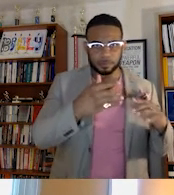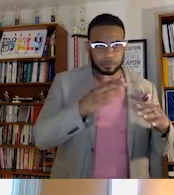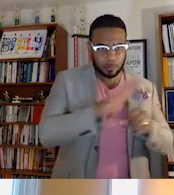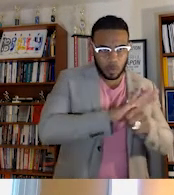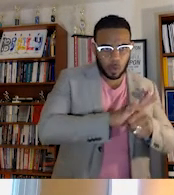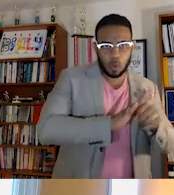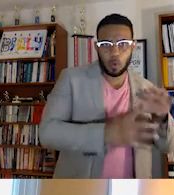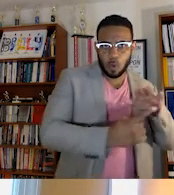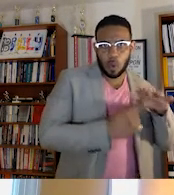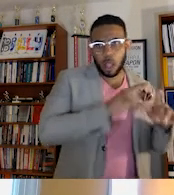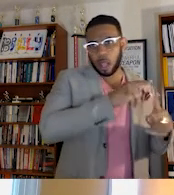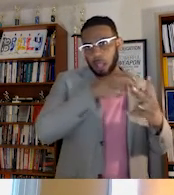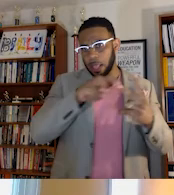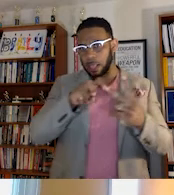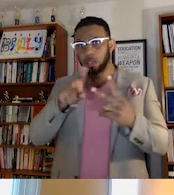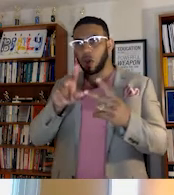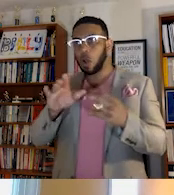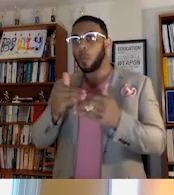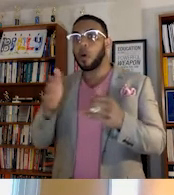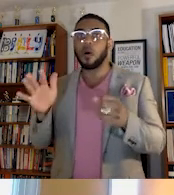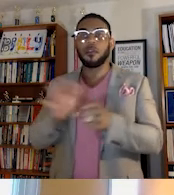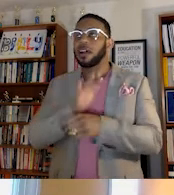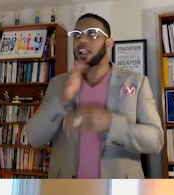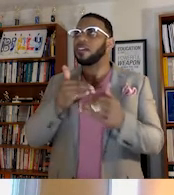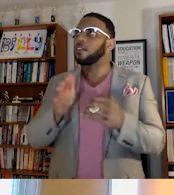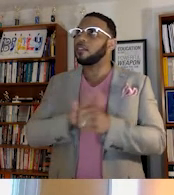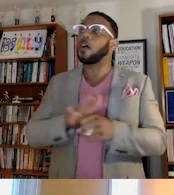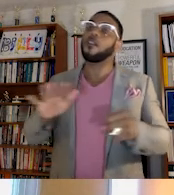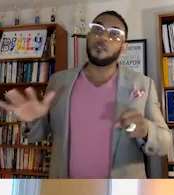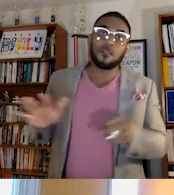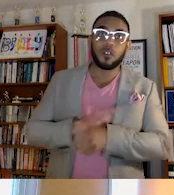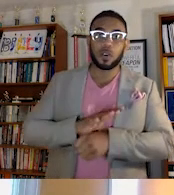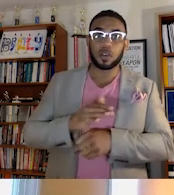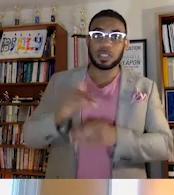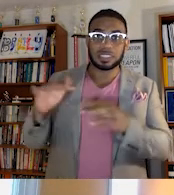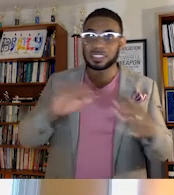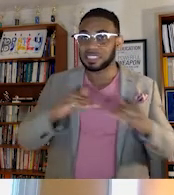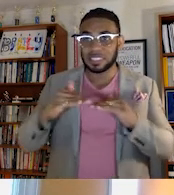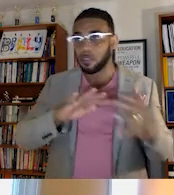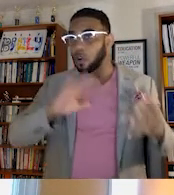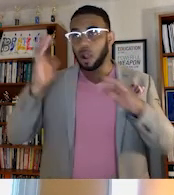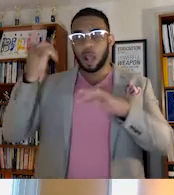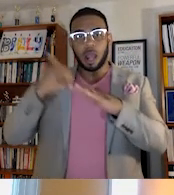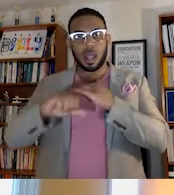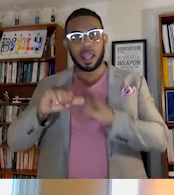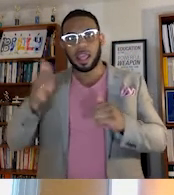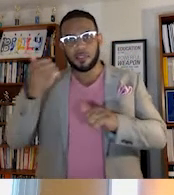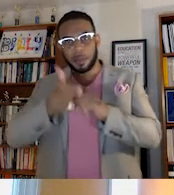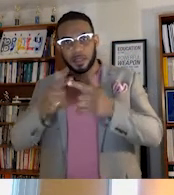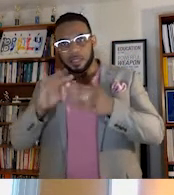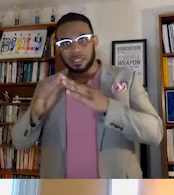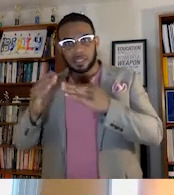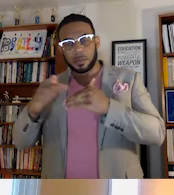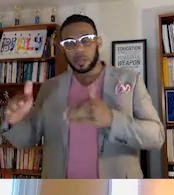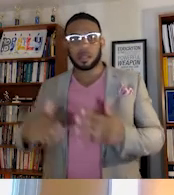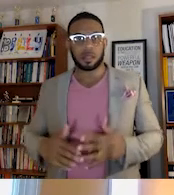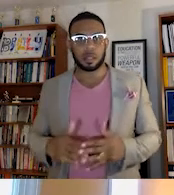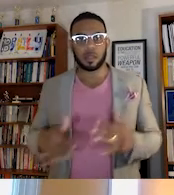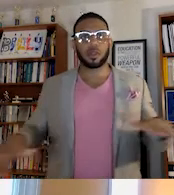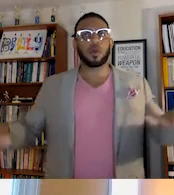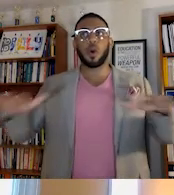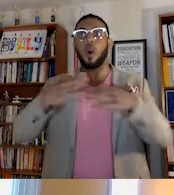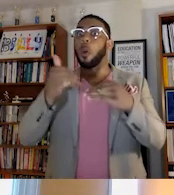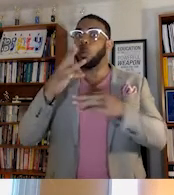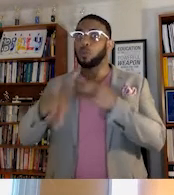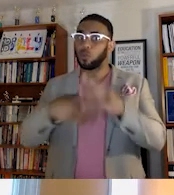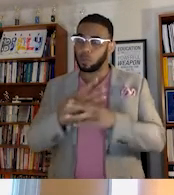COVID quarantines into almost full civil unrest throughout every major city and beyond, throughout almost